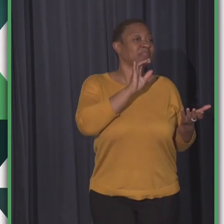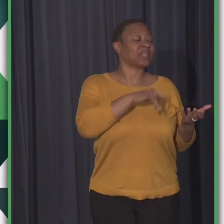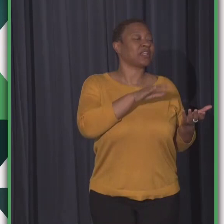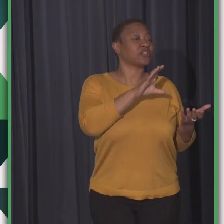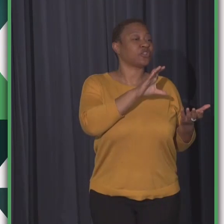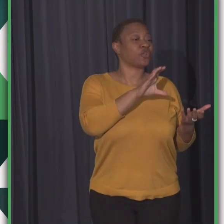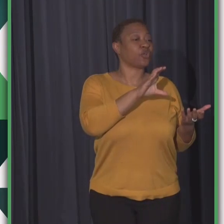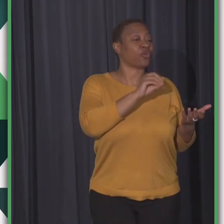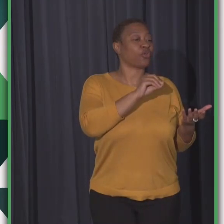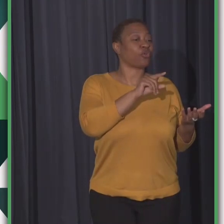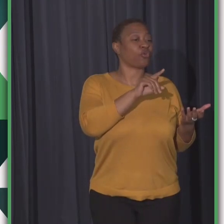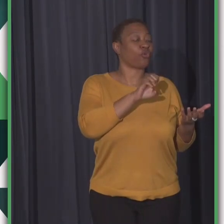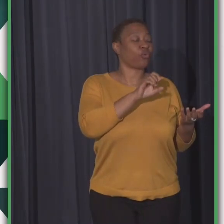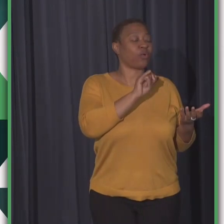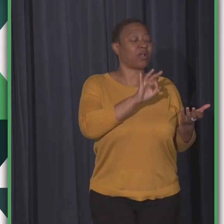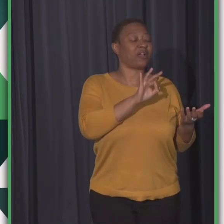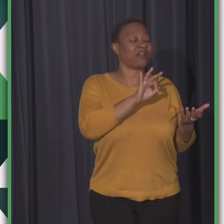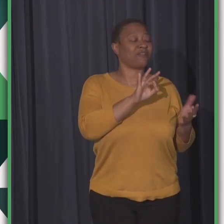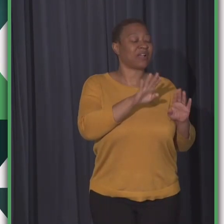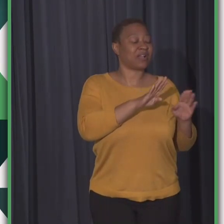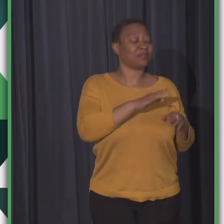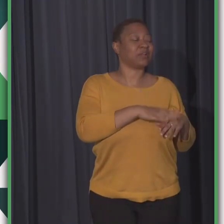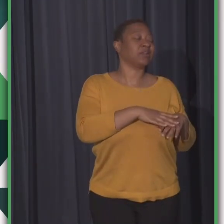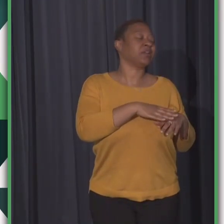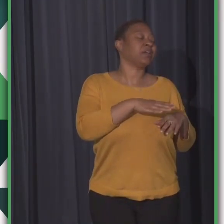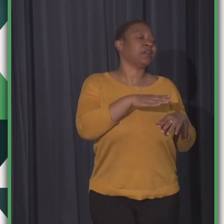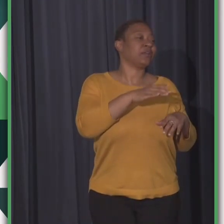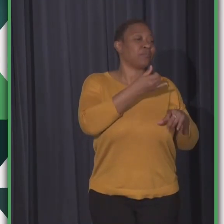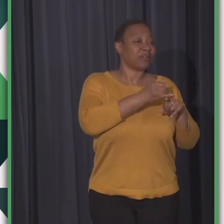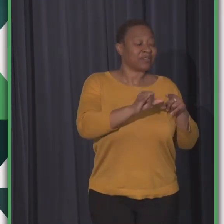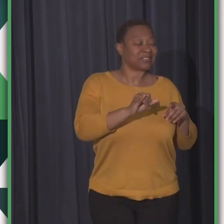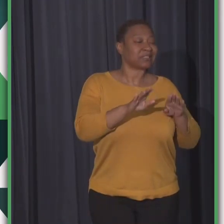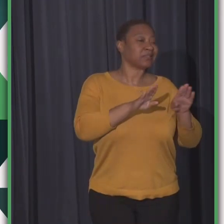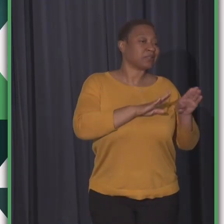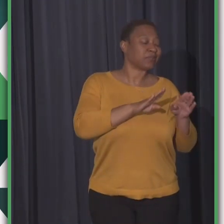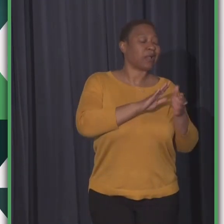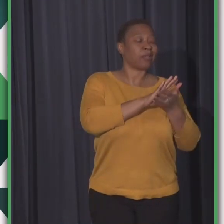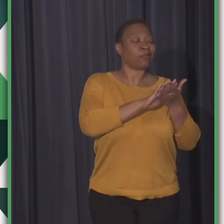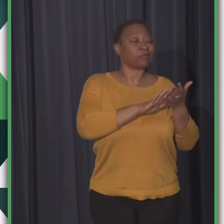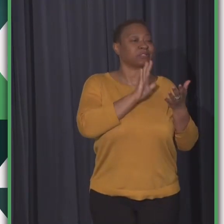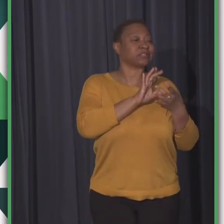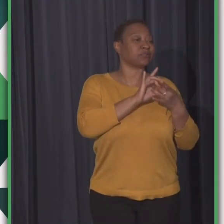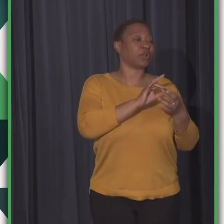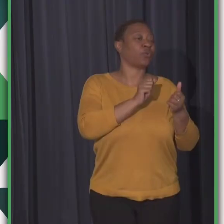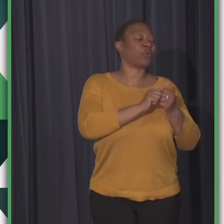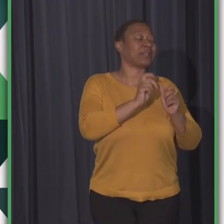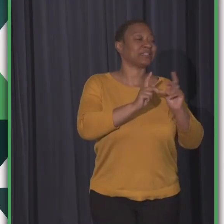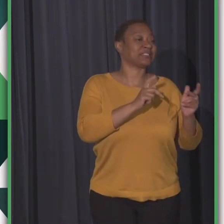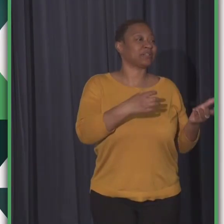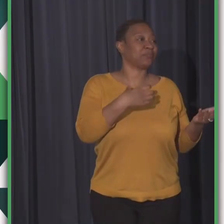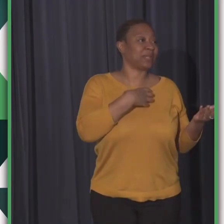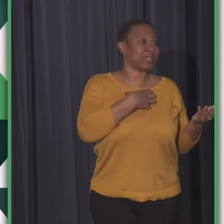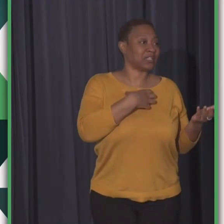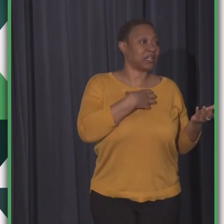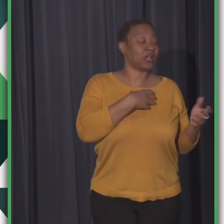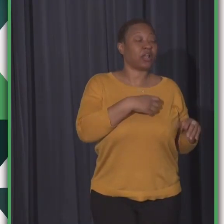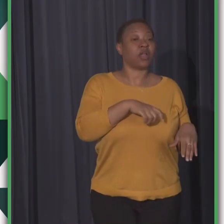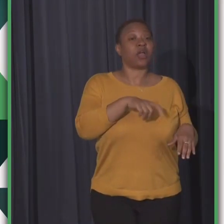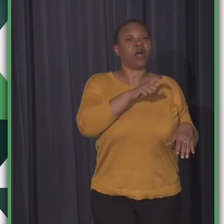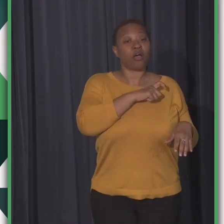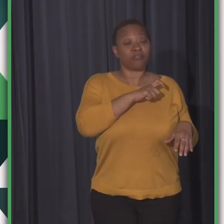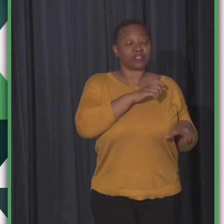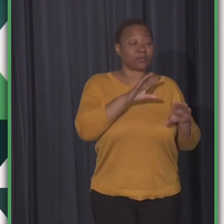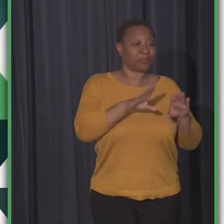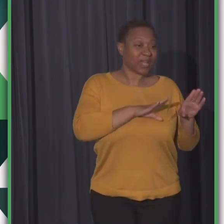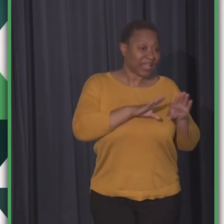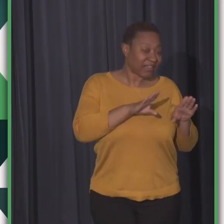conduct comes in, violations, profanity, demeanor. So those things are associated with the citizen complaints. Officers' behavior,